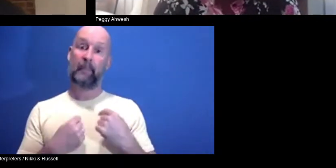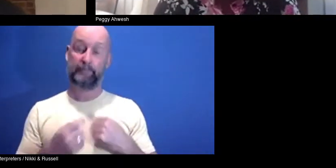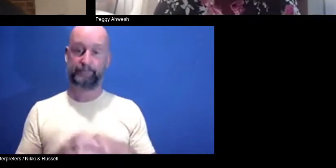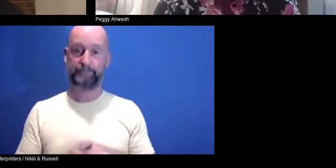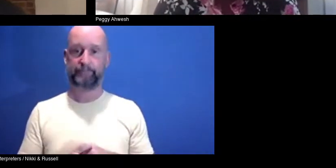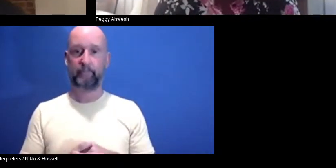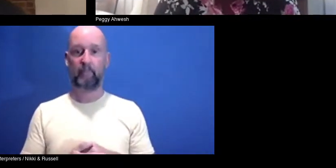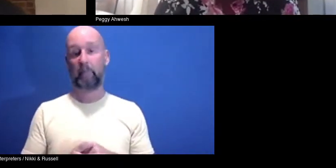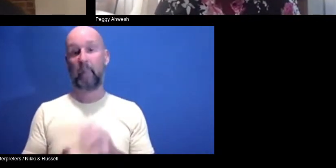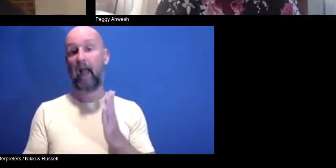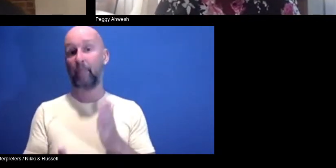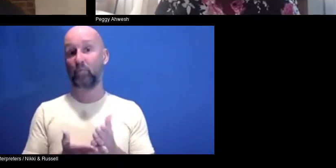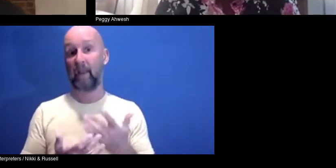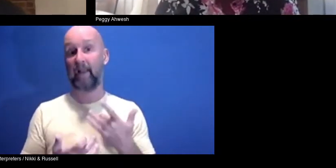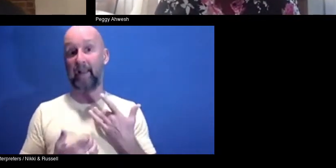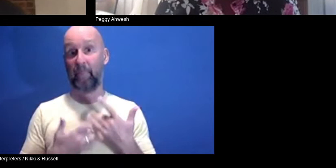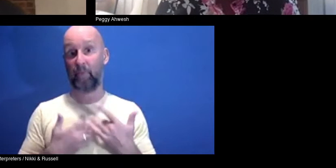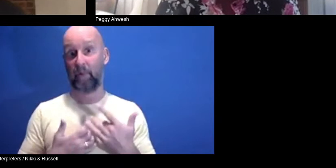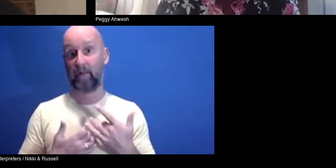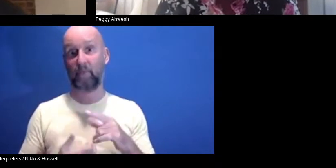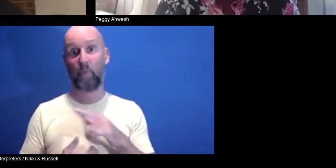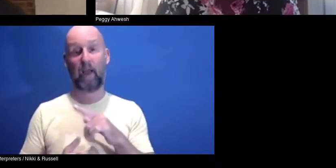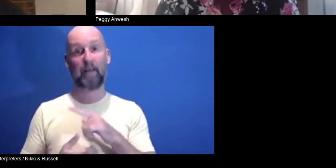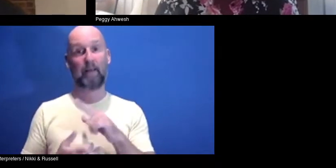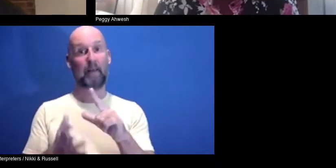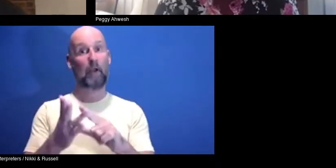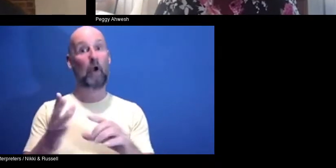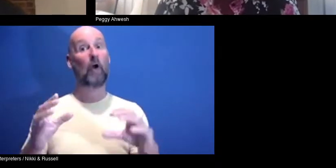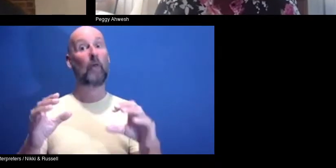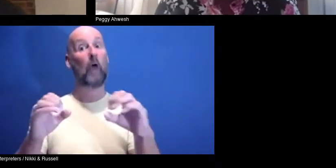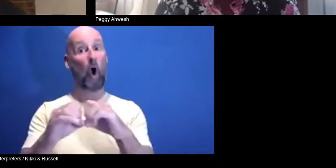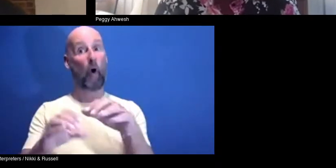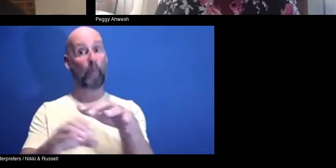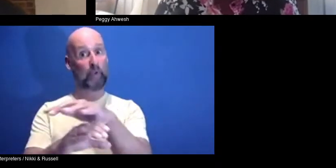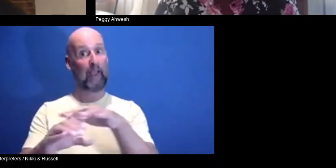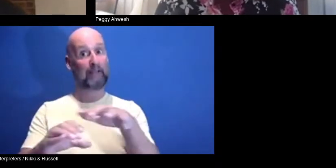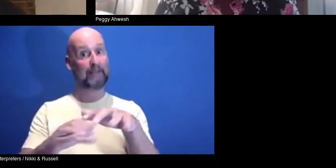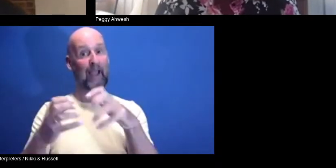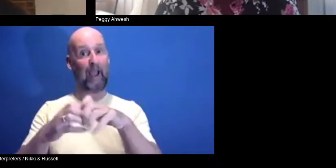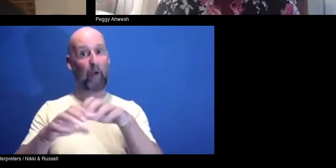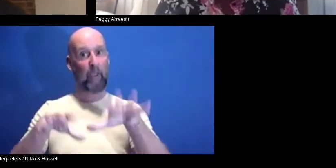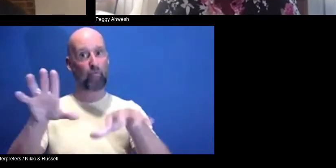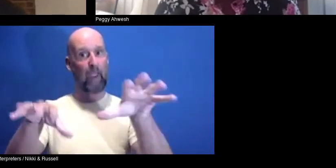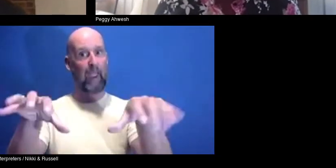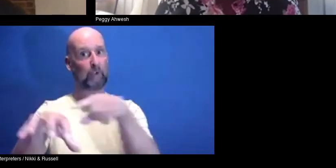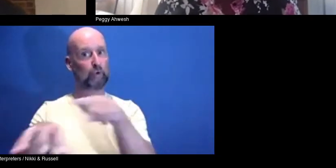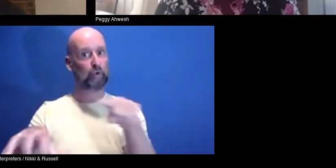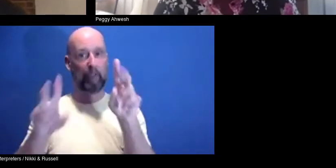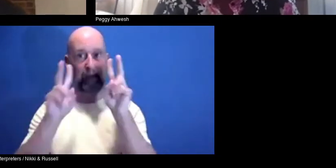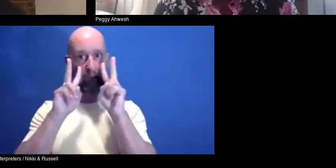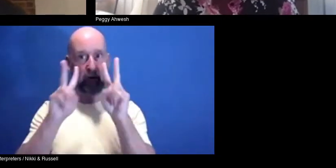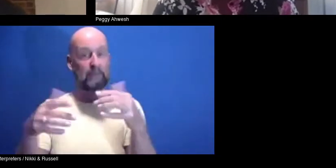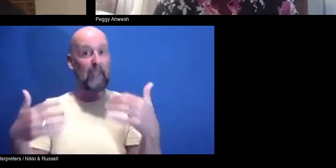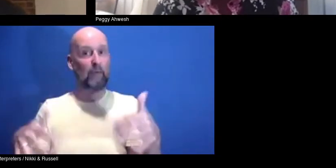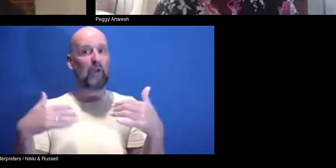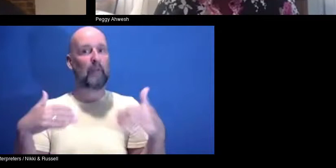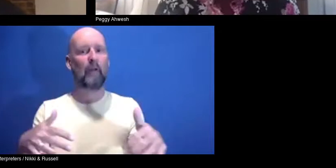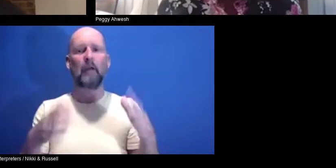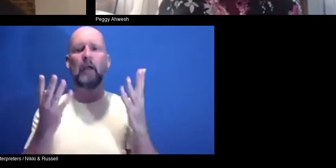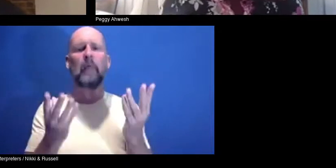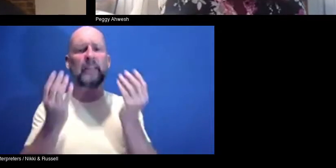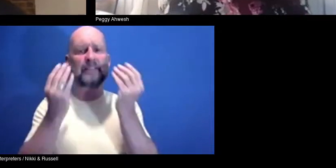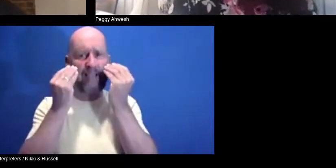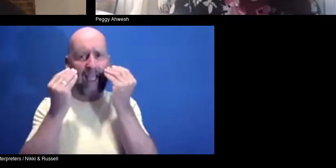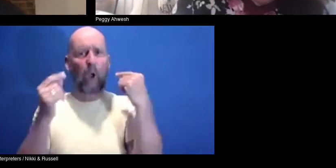I'm really thrilled about how the objects, the works are arranged at Spike Island. It looks incredible. And the sound was a challenge, but I